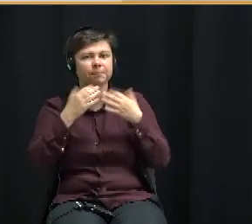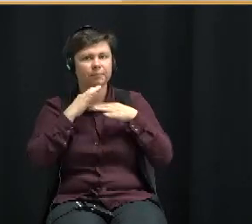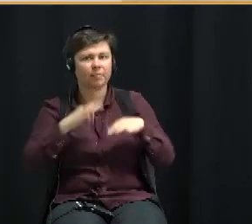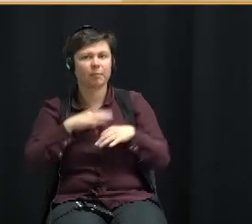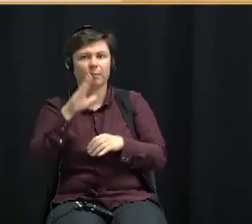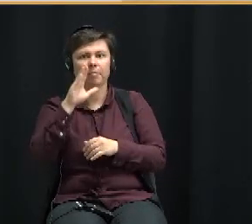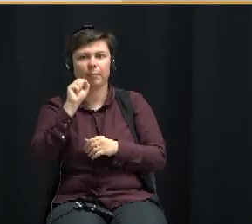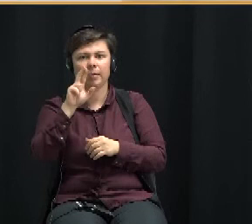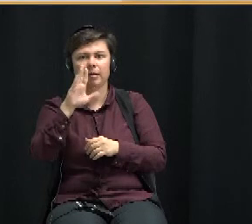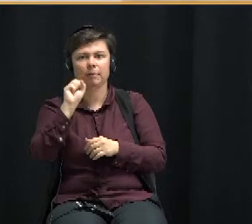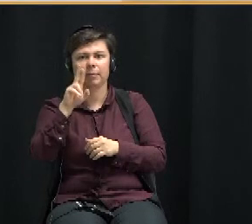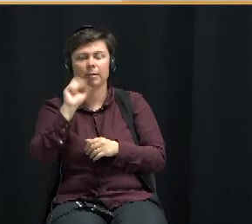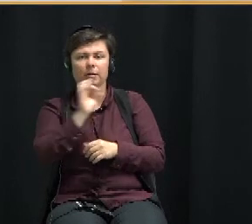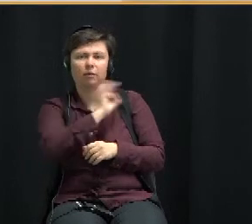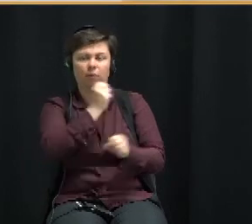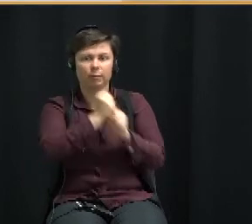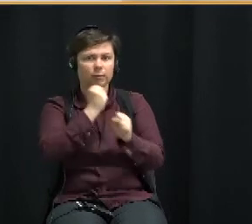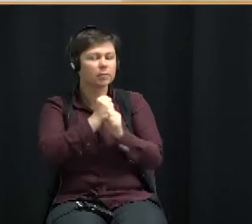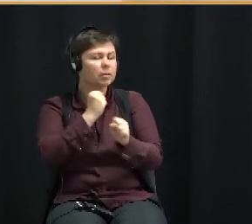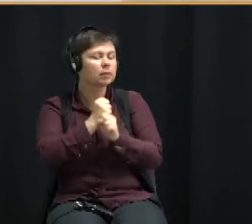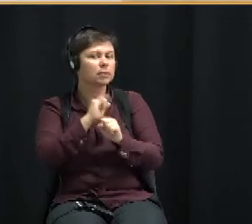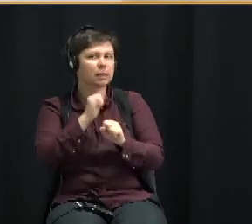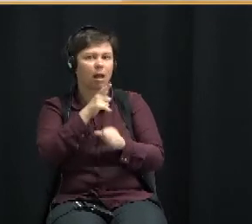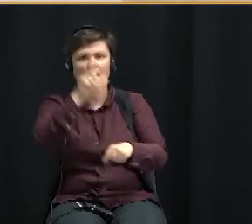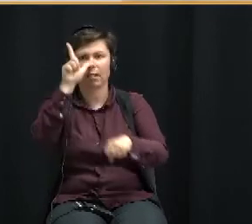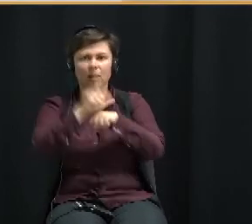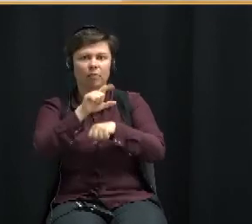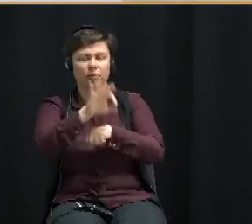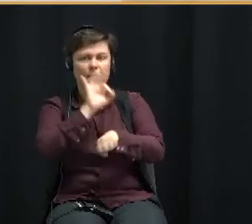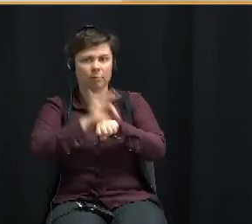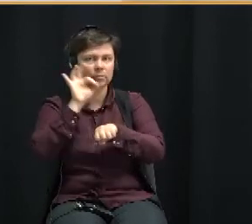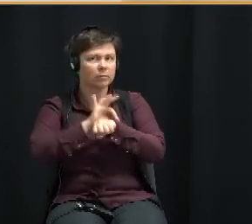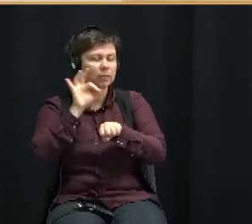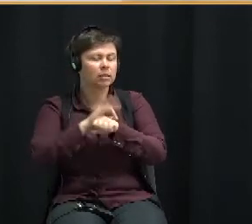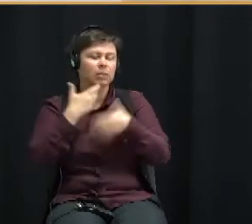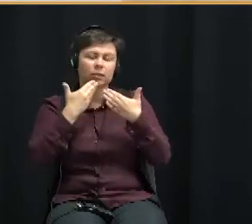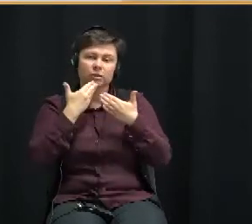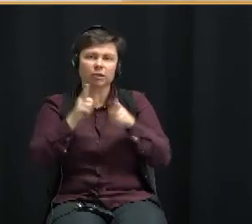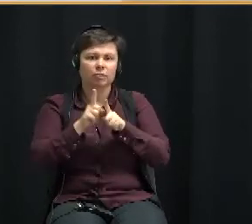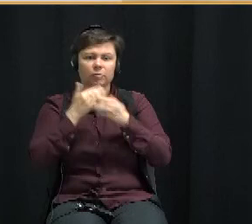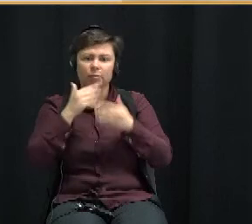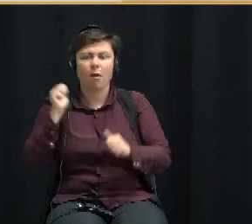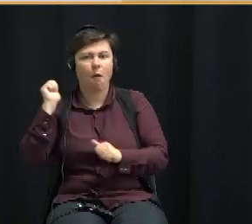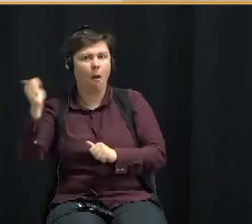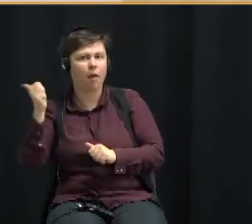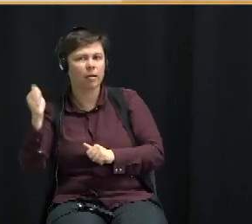your work as a leader. Thank you all the experts from Poland